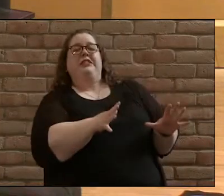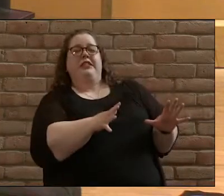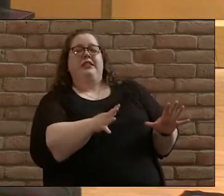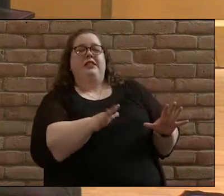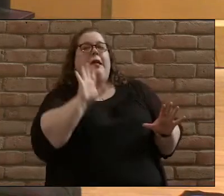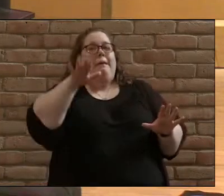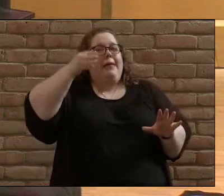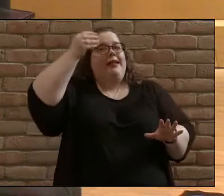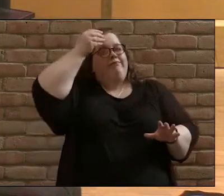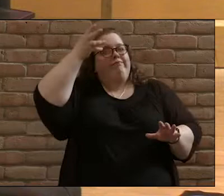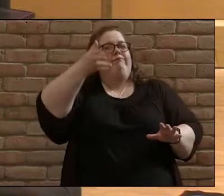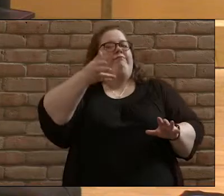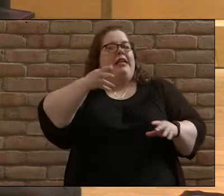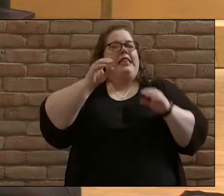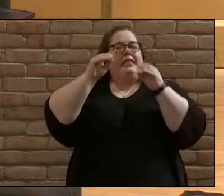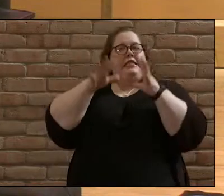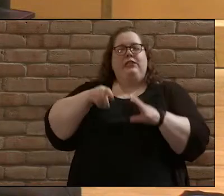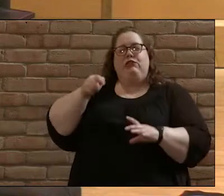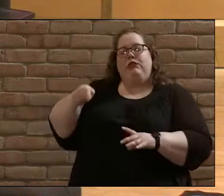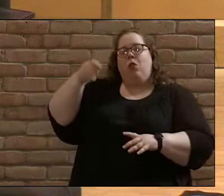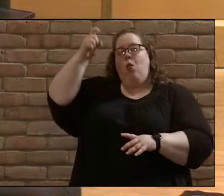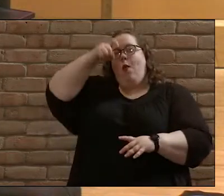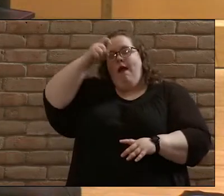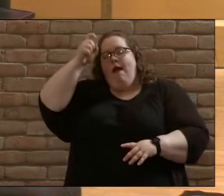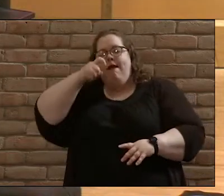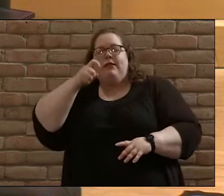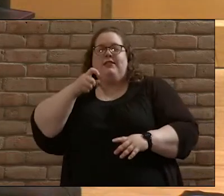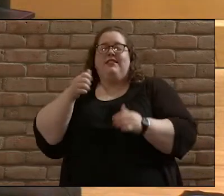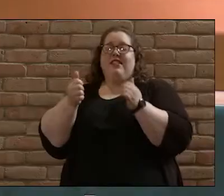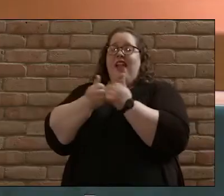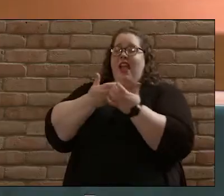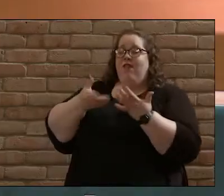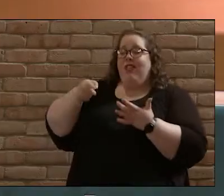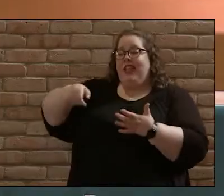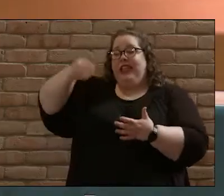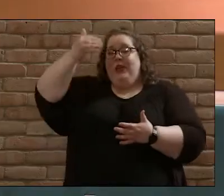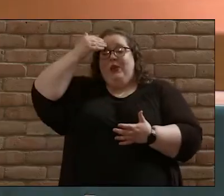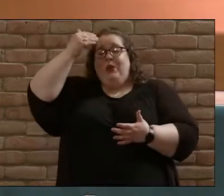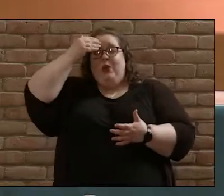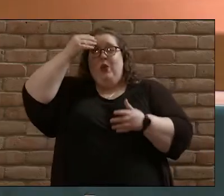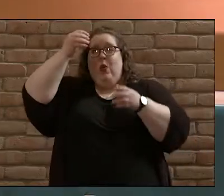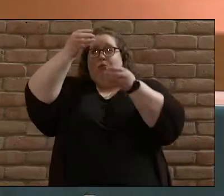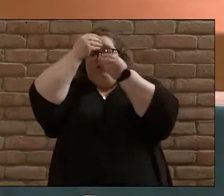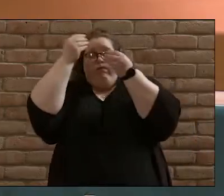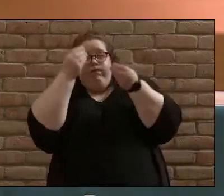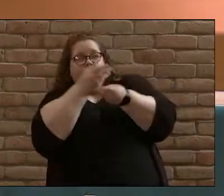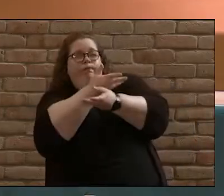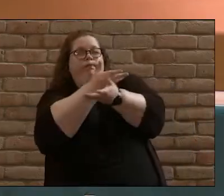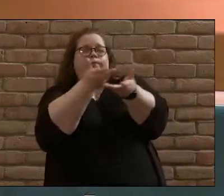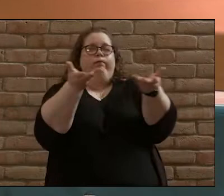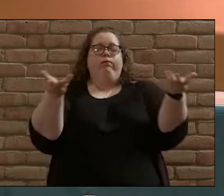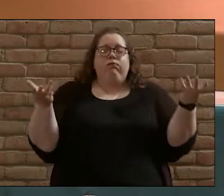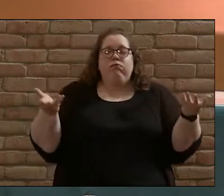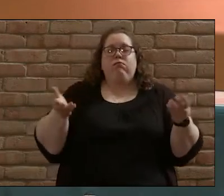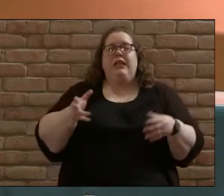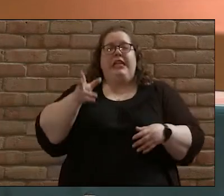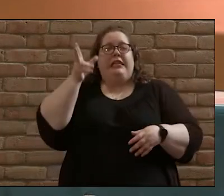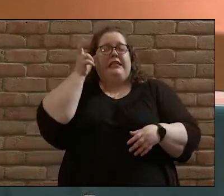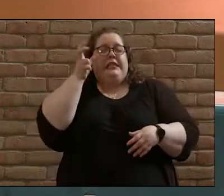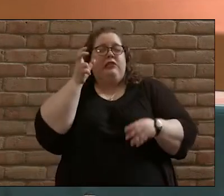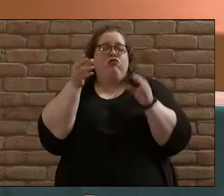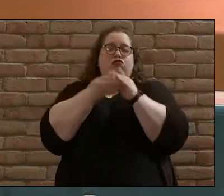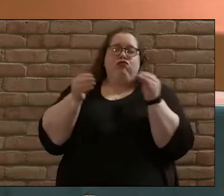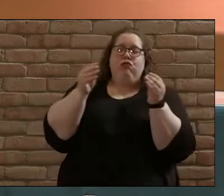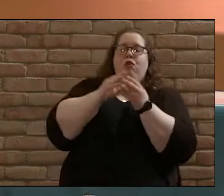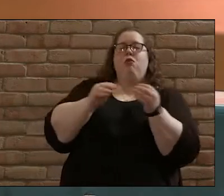was considered wise, and he taught the people everything he knew. He listened carefully to many proverbs, studying and